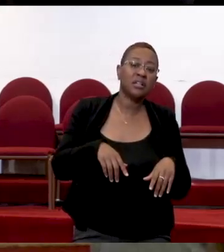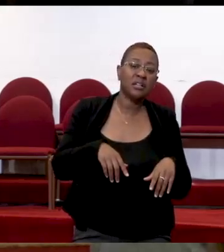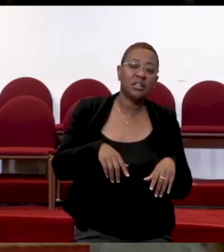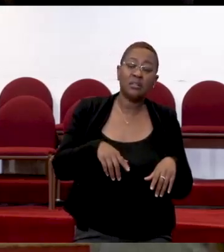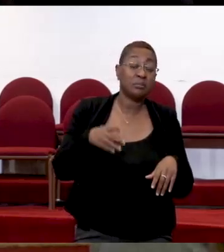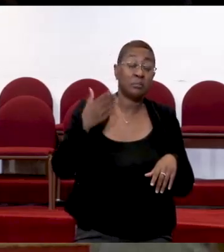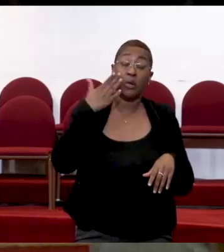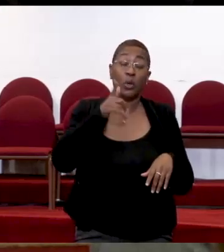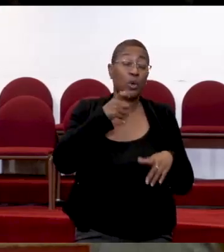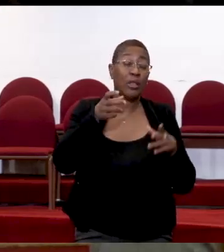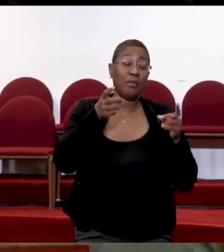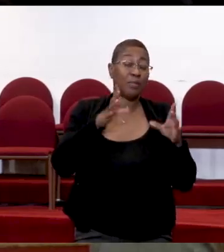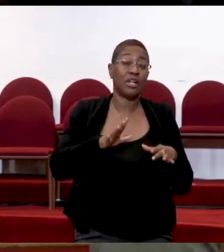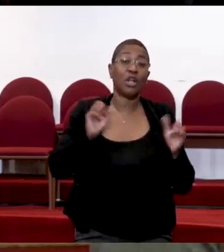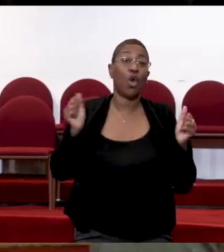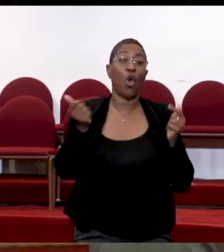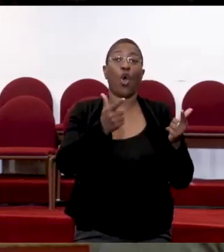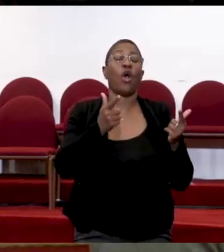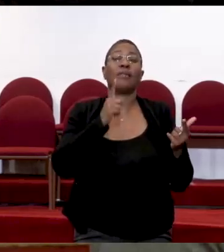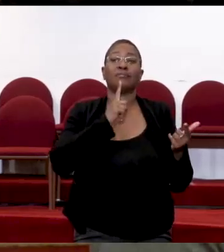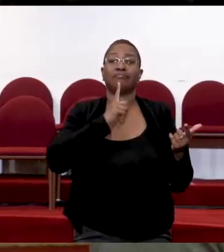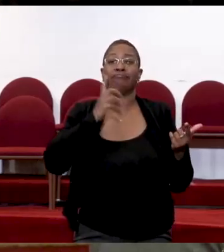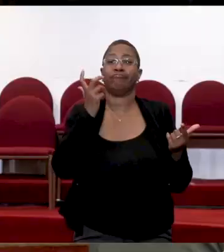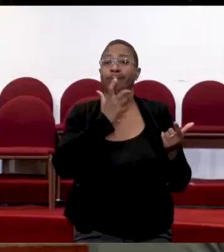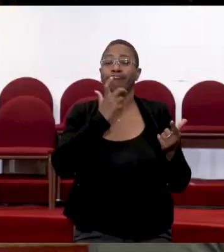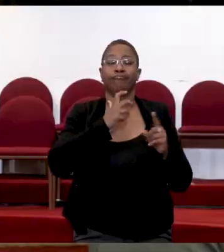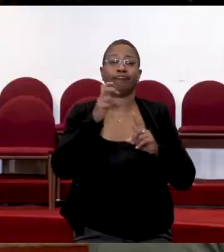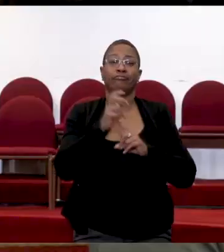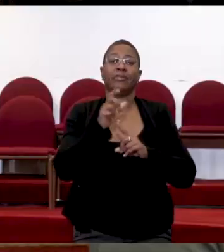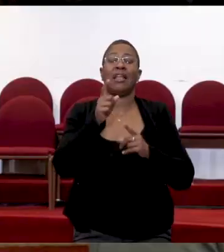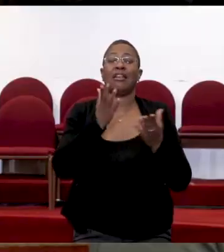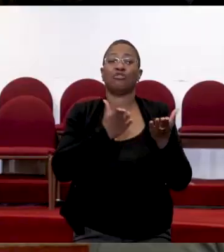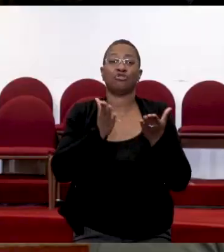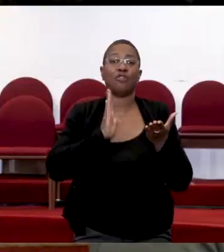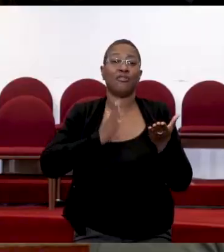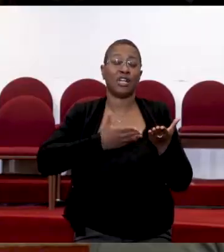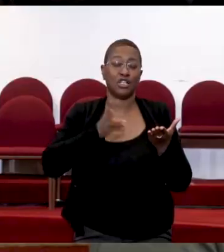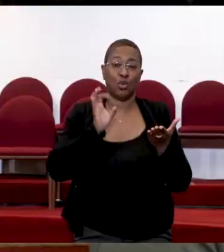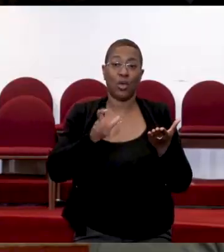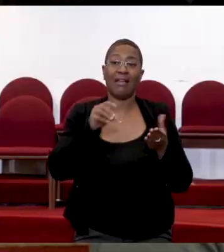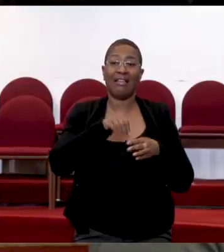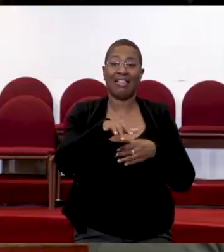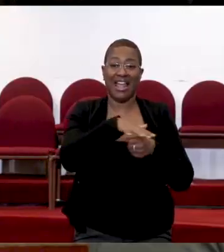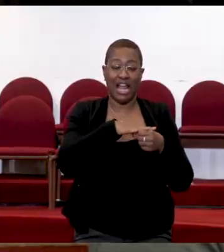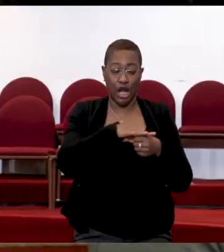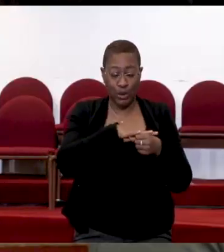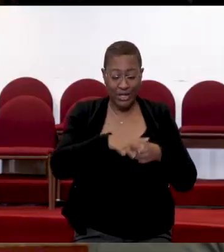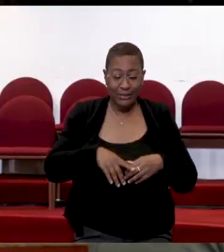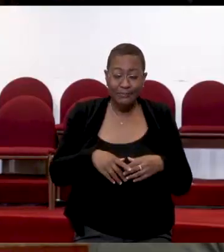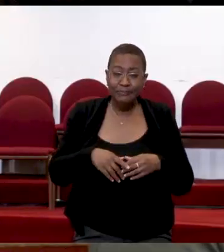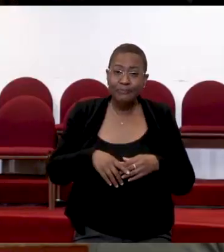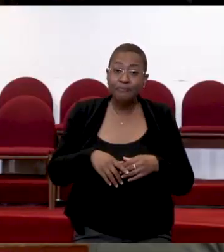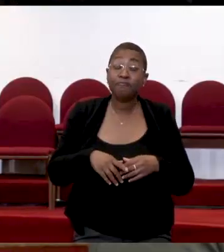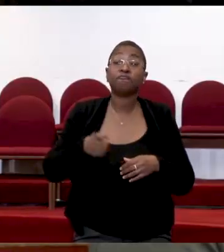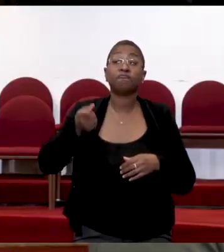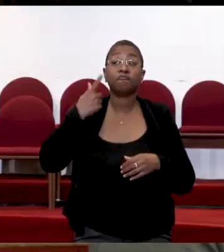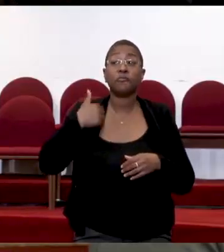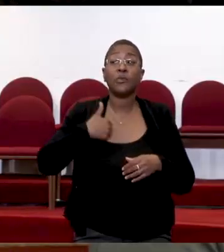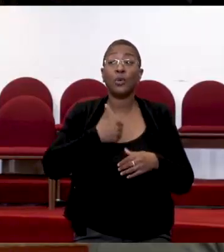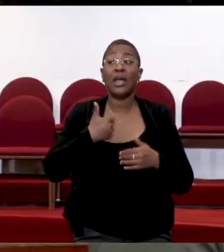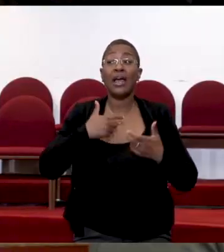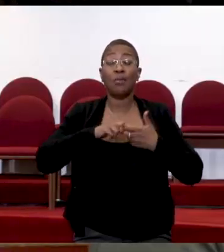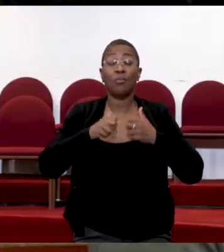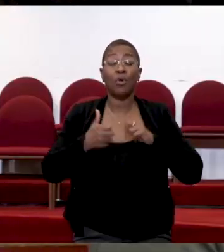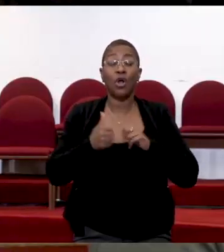manager. All of them are awesome. They serve us very well in that area. We had a problem with